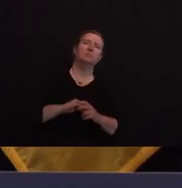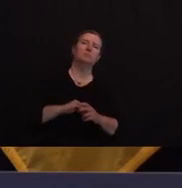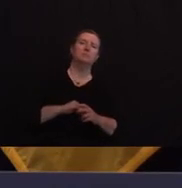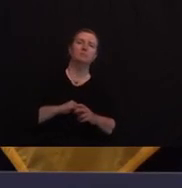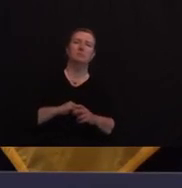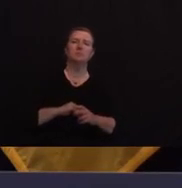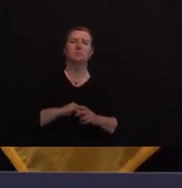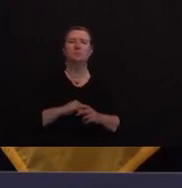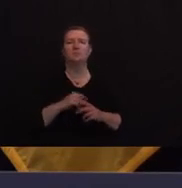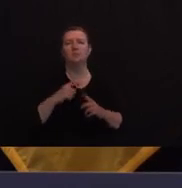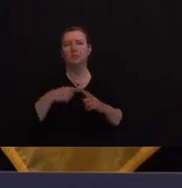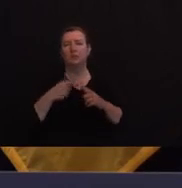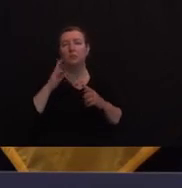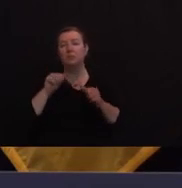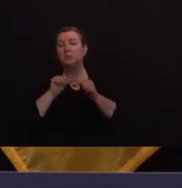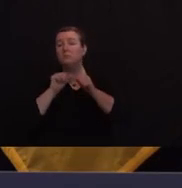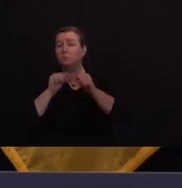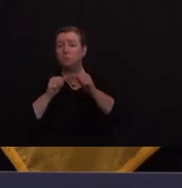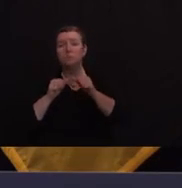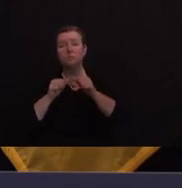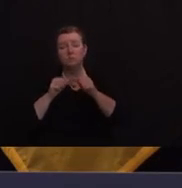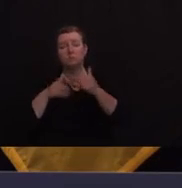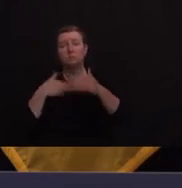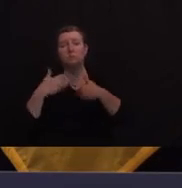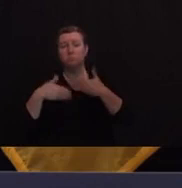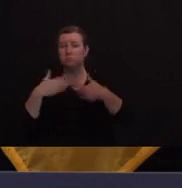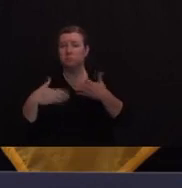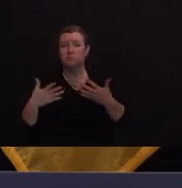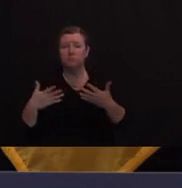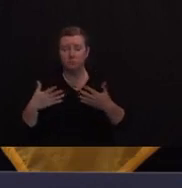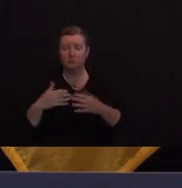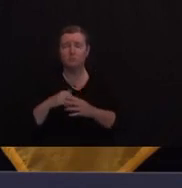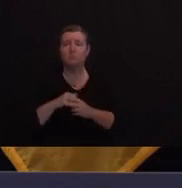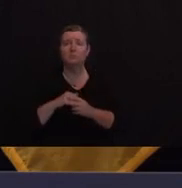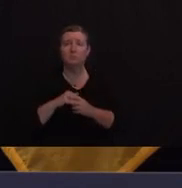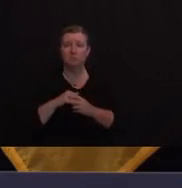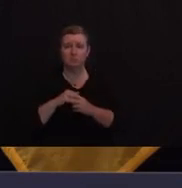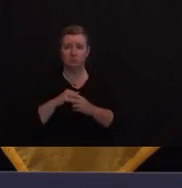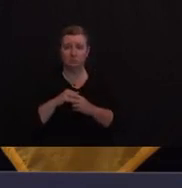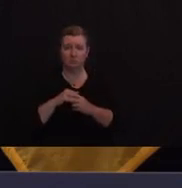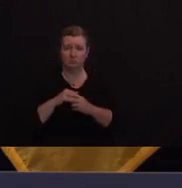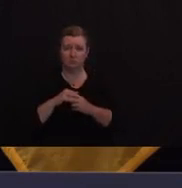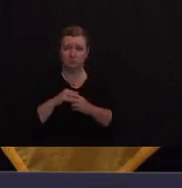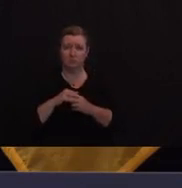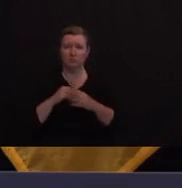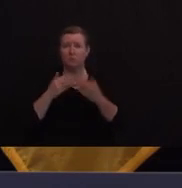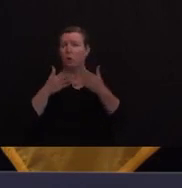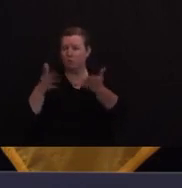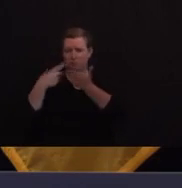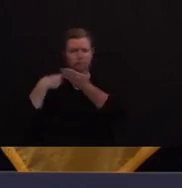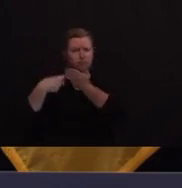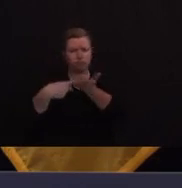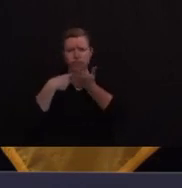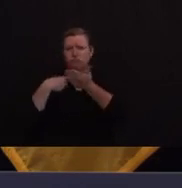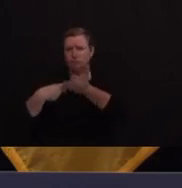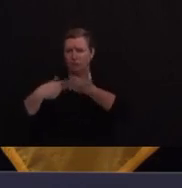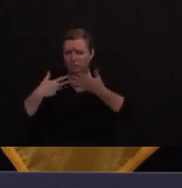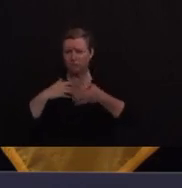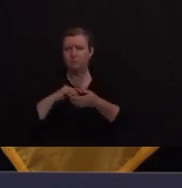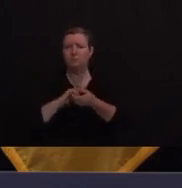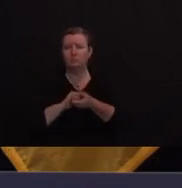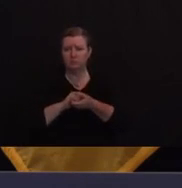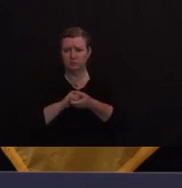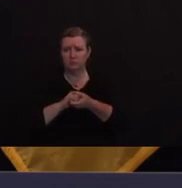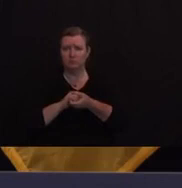appreciate this, and Judy, there continues to be a very open debate that no one on this planet knows the answer